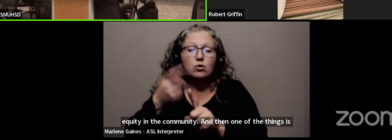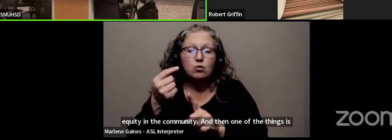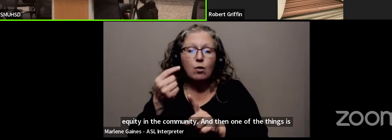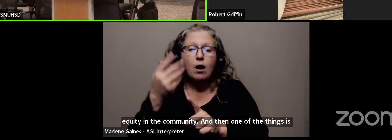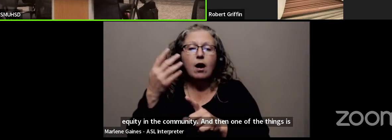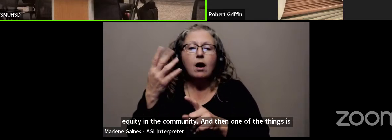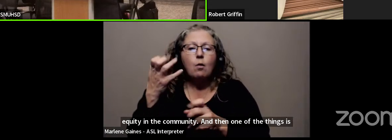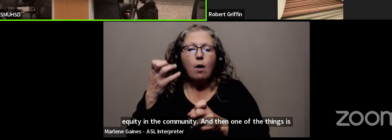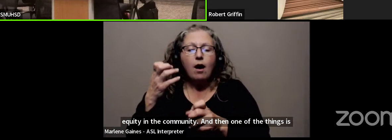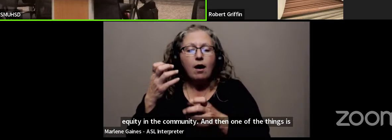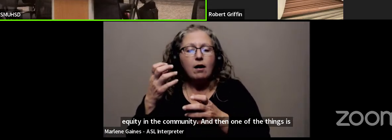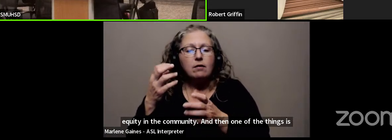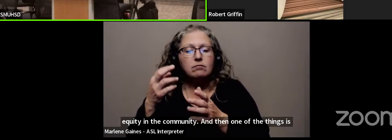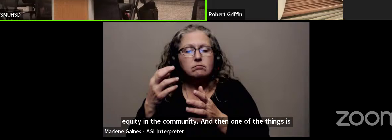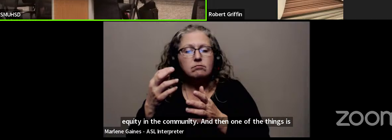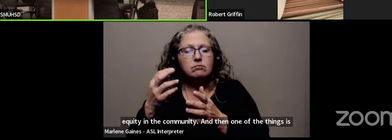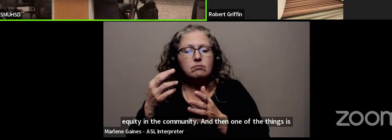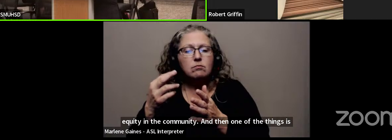a protocol to